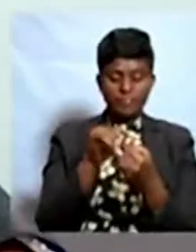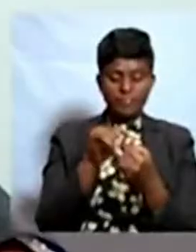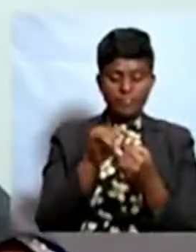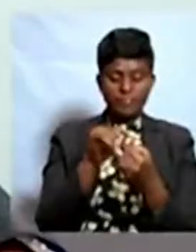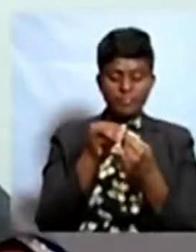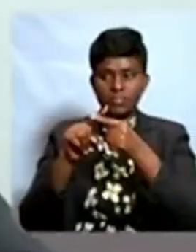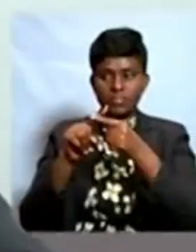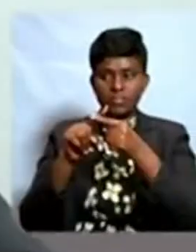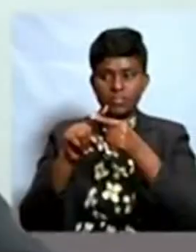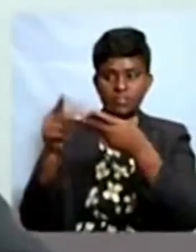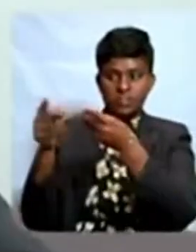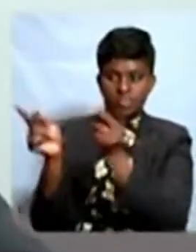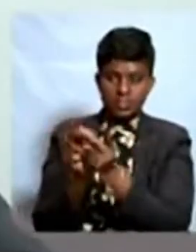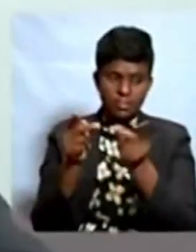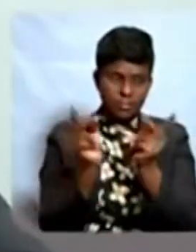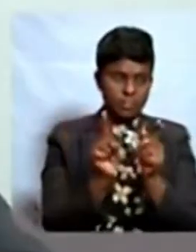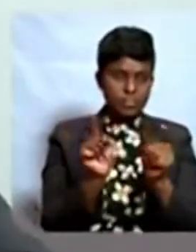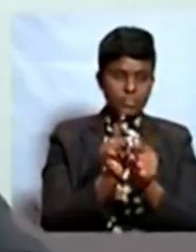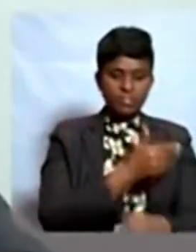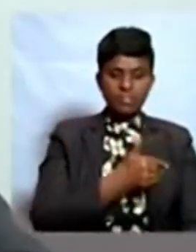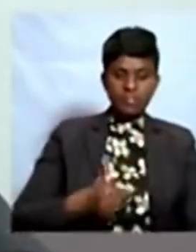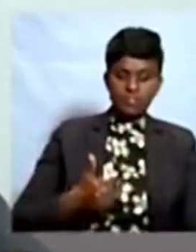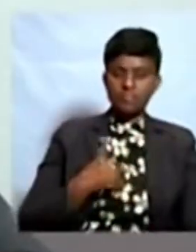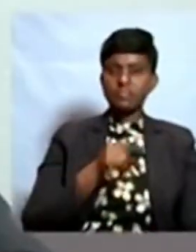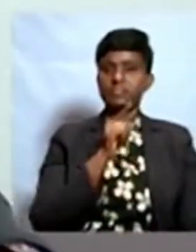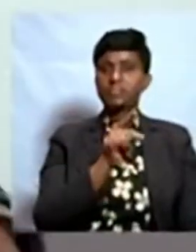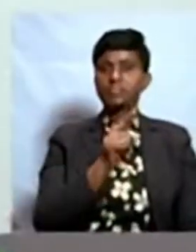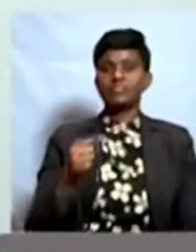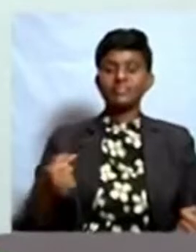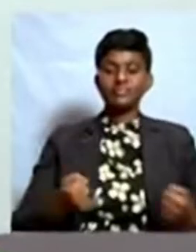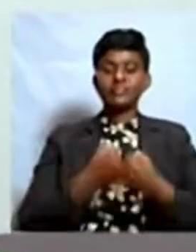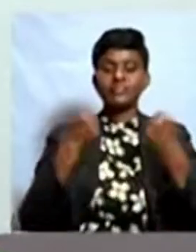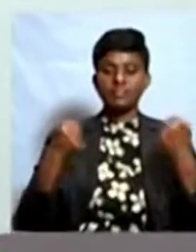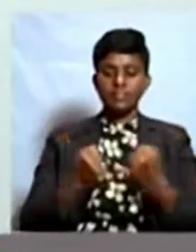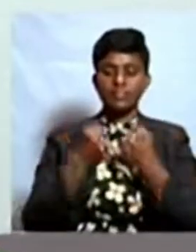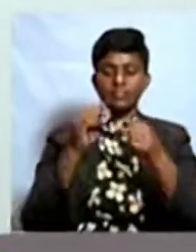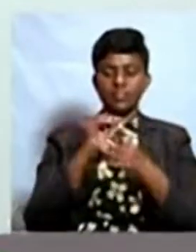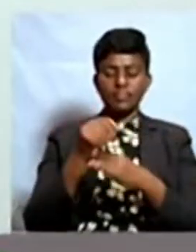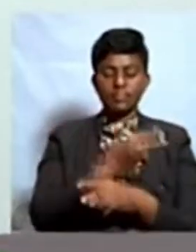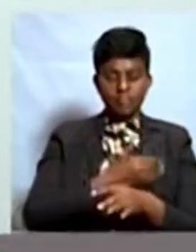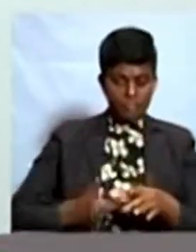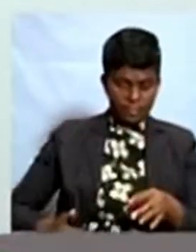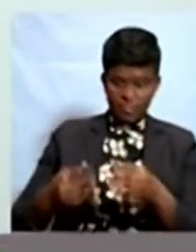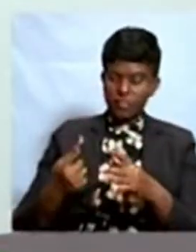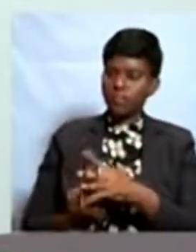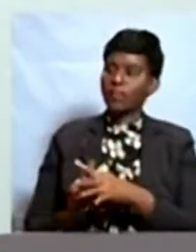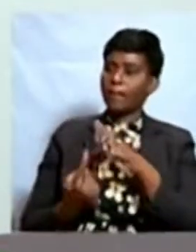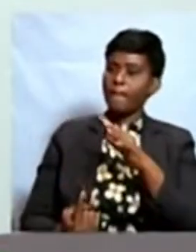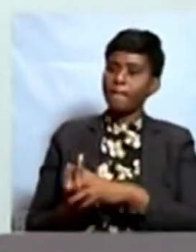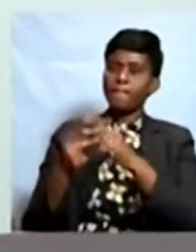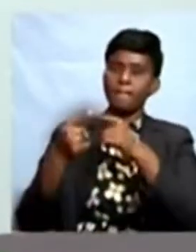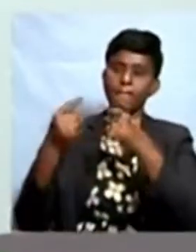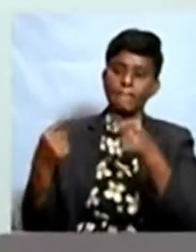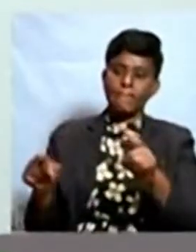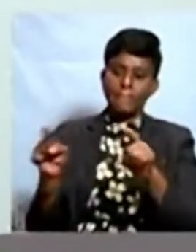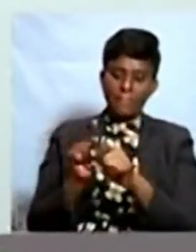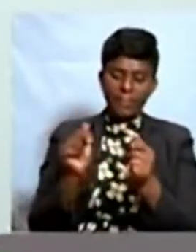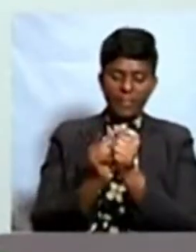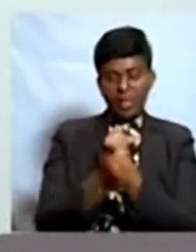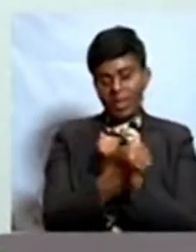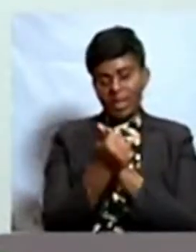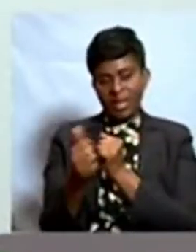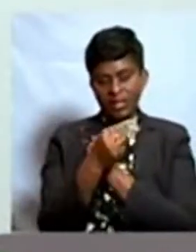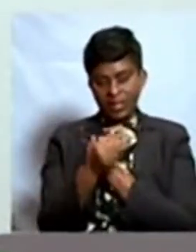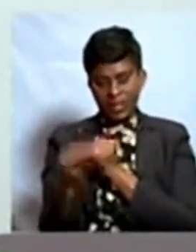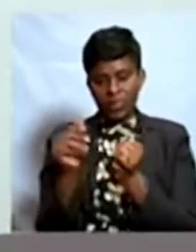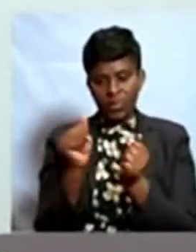to site of a serious aircraft accident or serious incident and any other